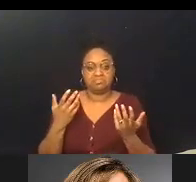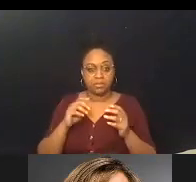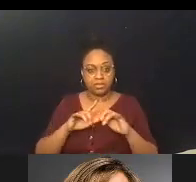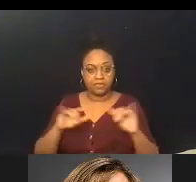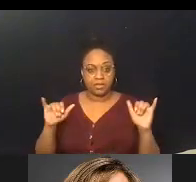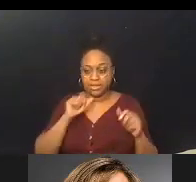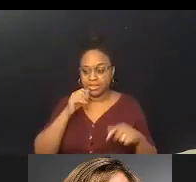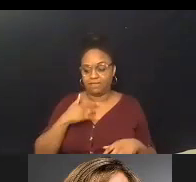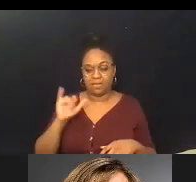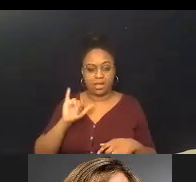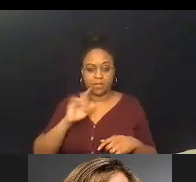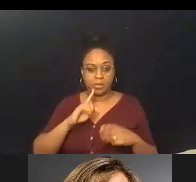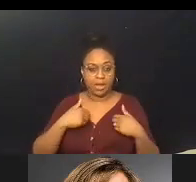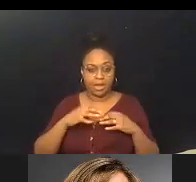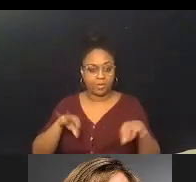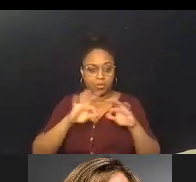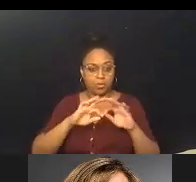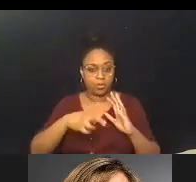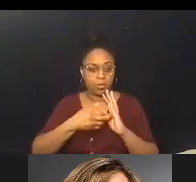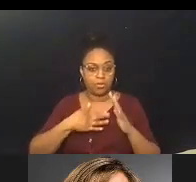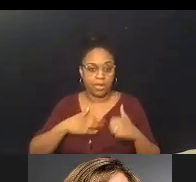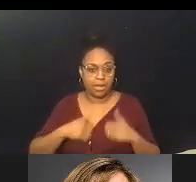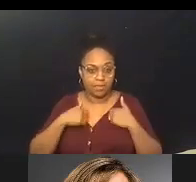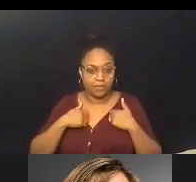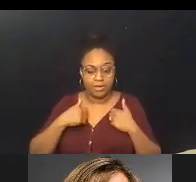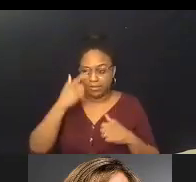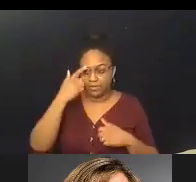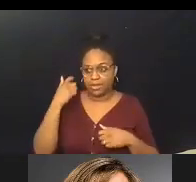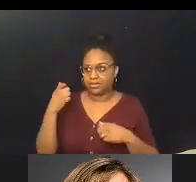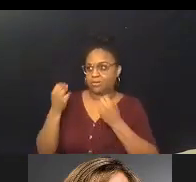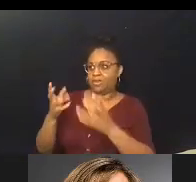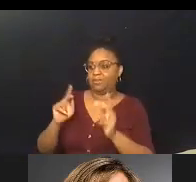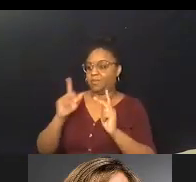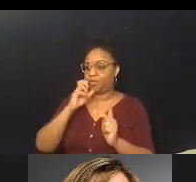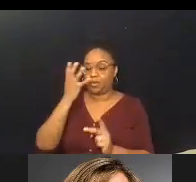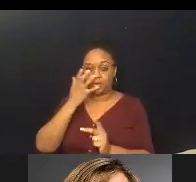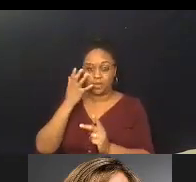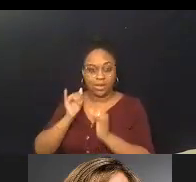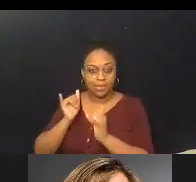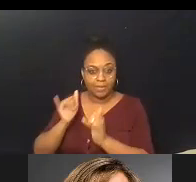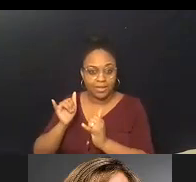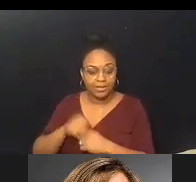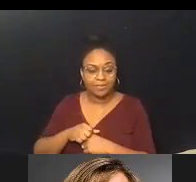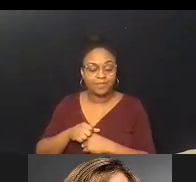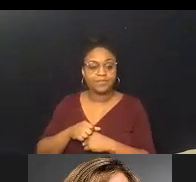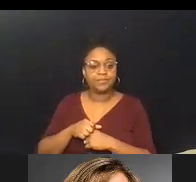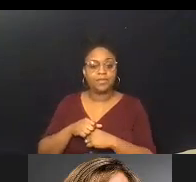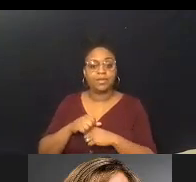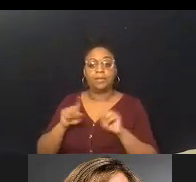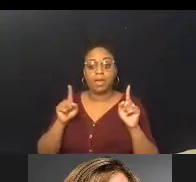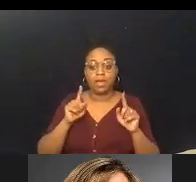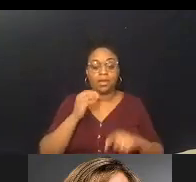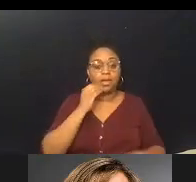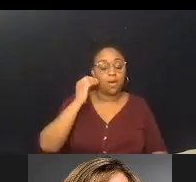life, like in school, for example, because there were so many people who looked like me, but there was a lot of diversity, like at home,